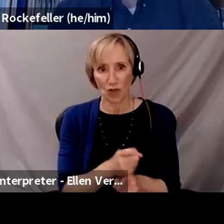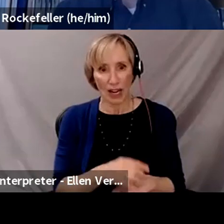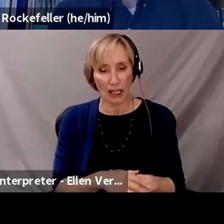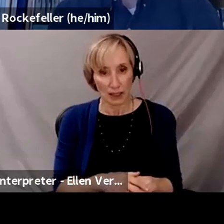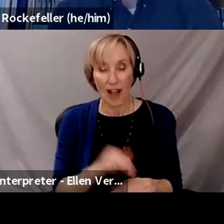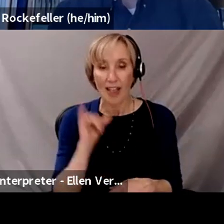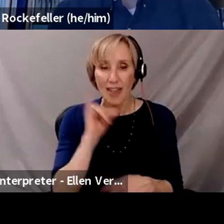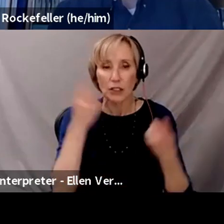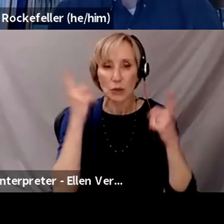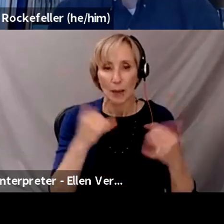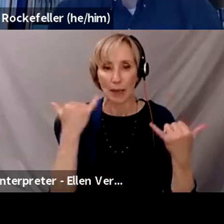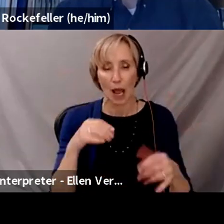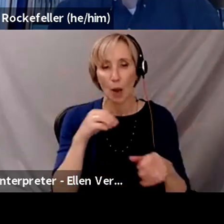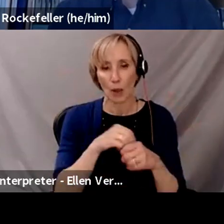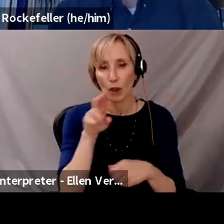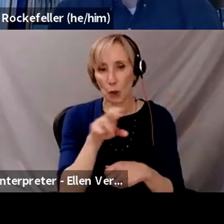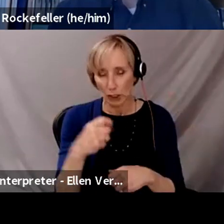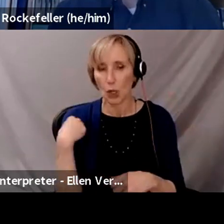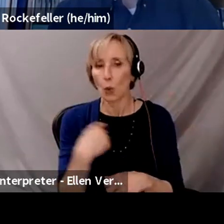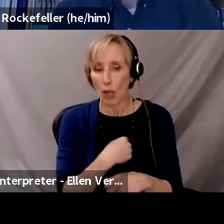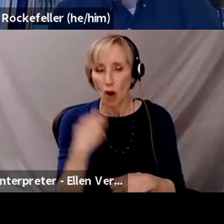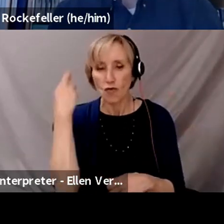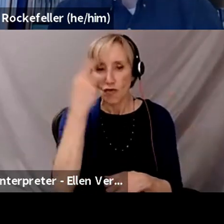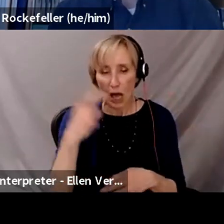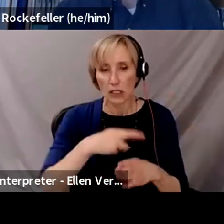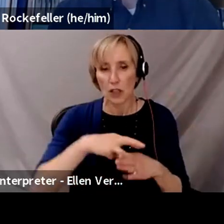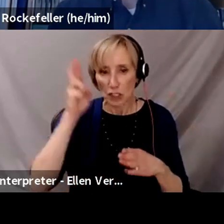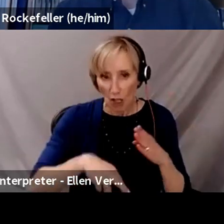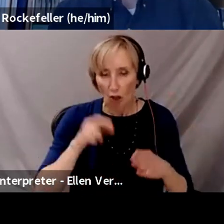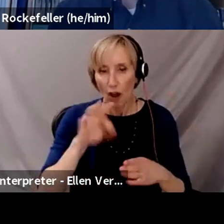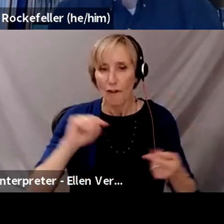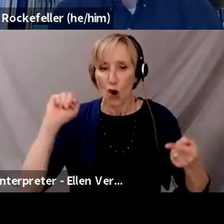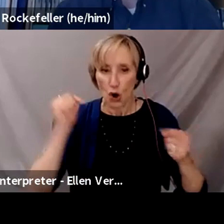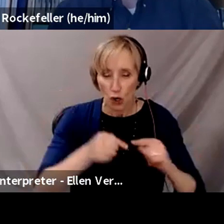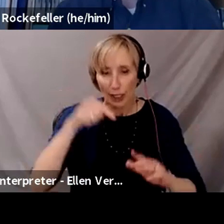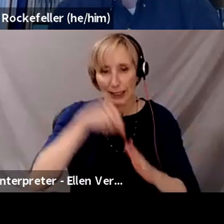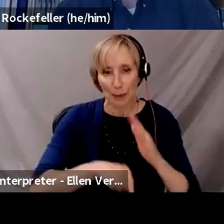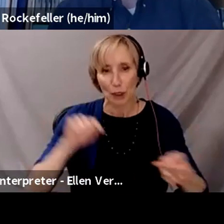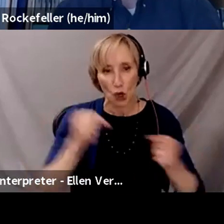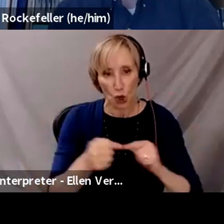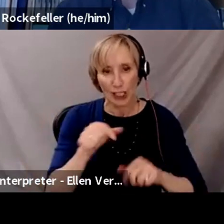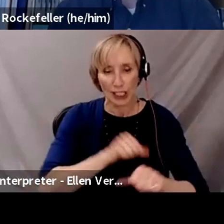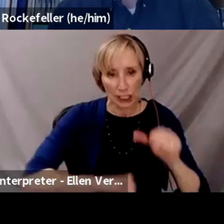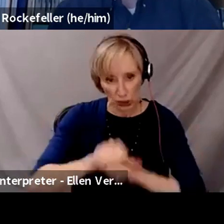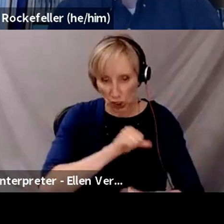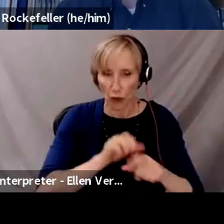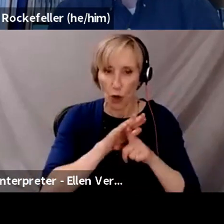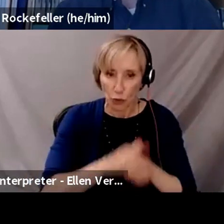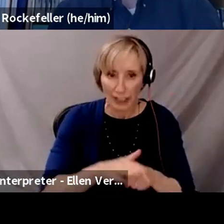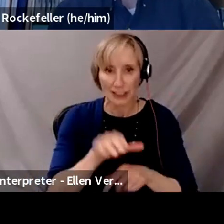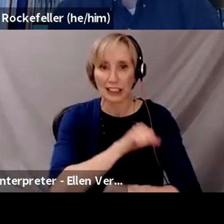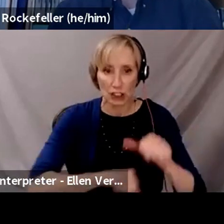we're having as a people of learning about the harm that we've done to one another and how to recover from that harm. I think it's a lot of trying